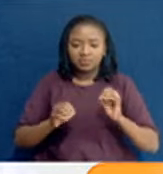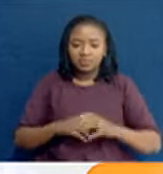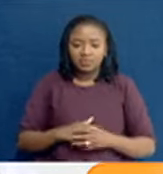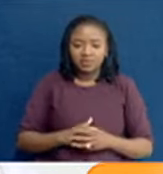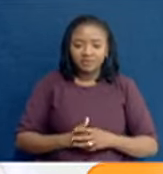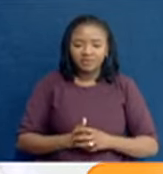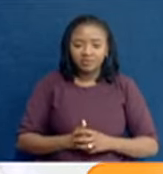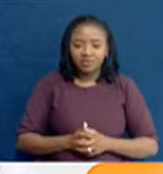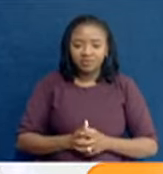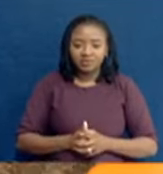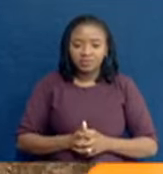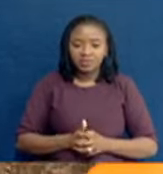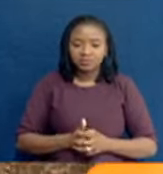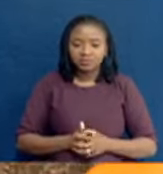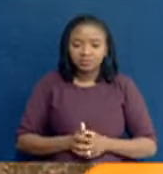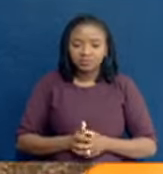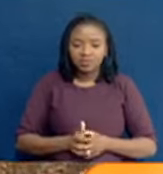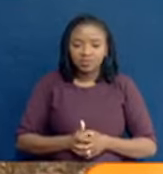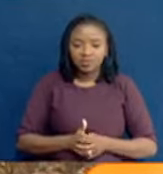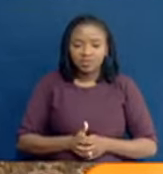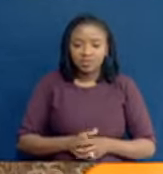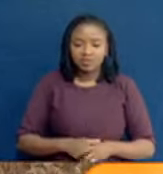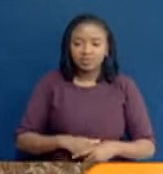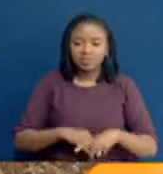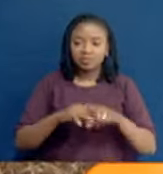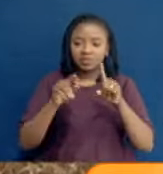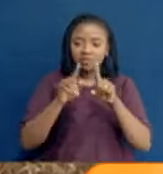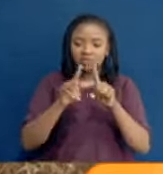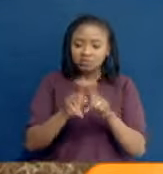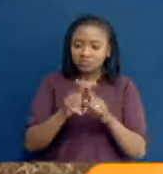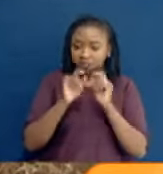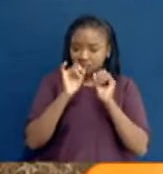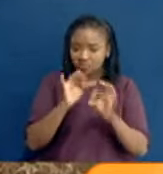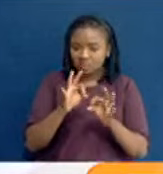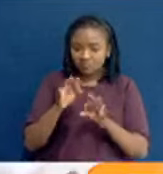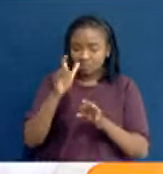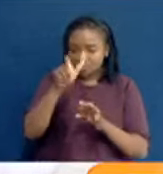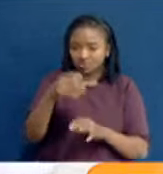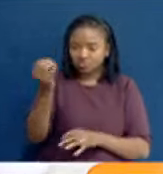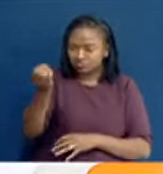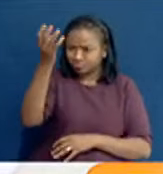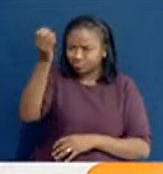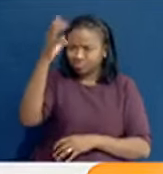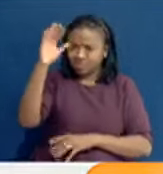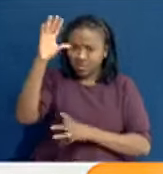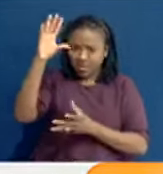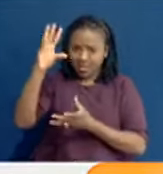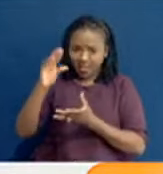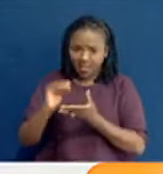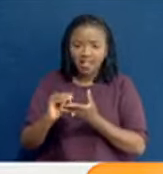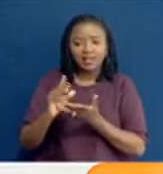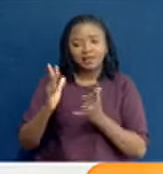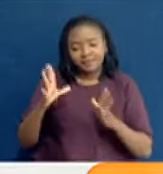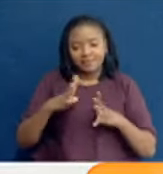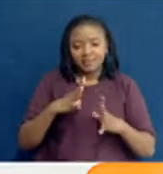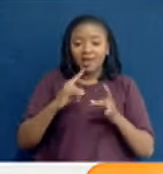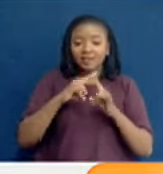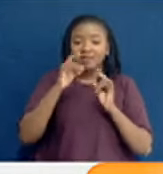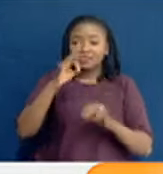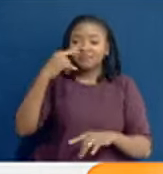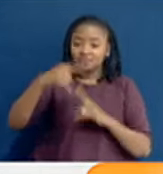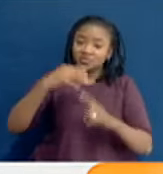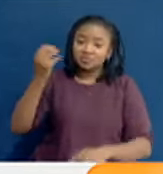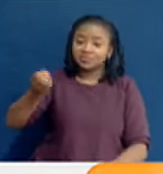issue, and we are removing responsibility from where it is. If somebody is reducing the emissions so that we can continue emitting, what is the net effect? The net effect is